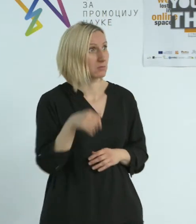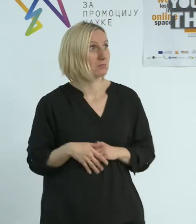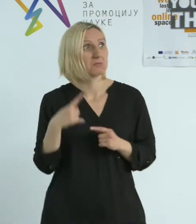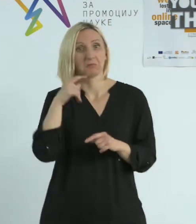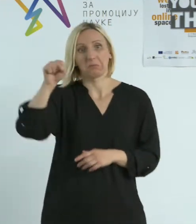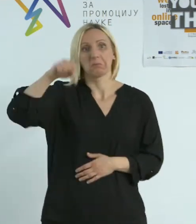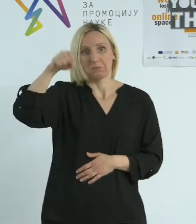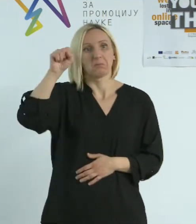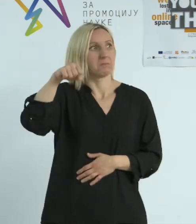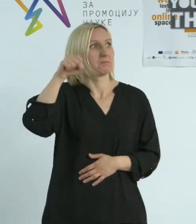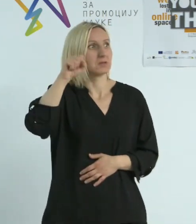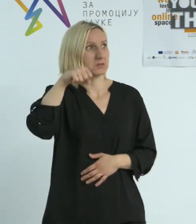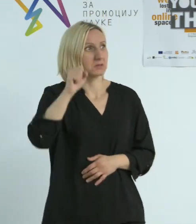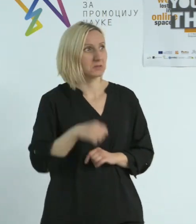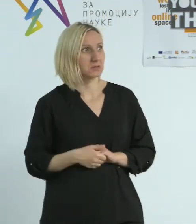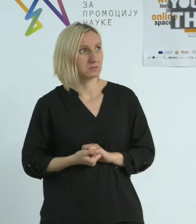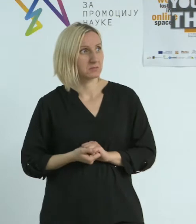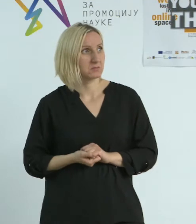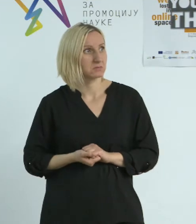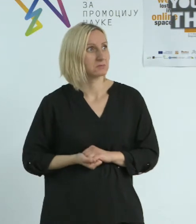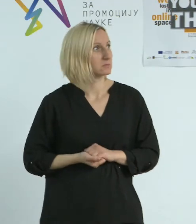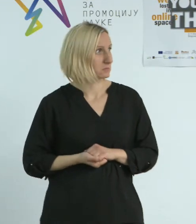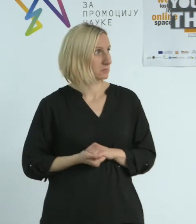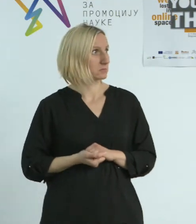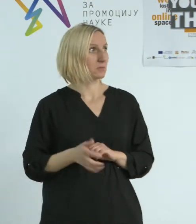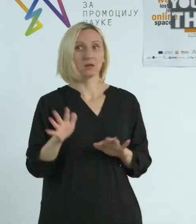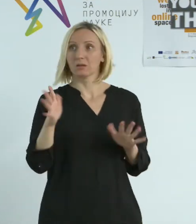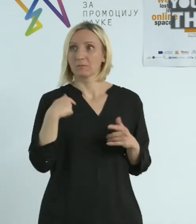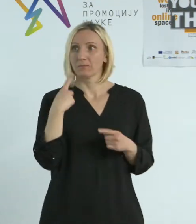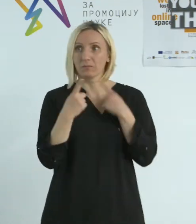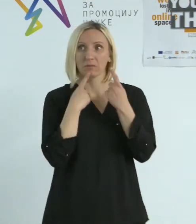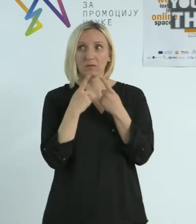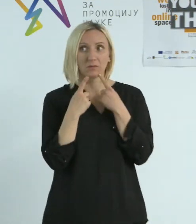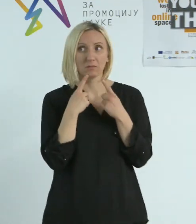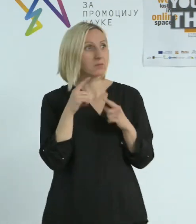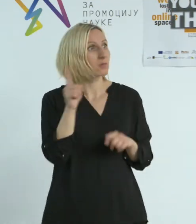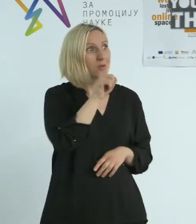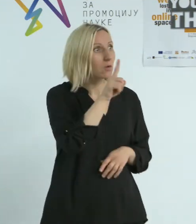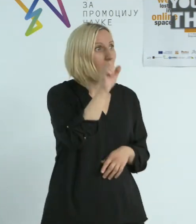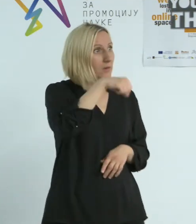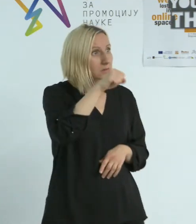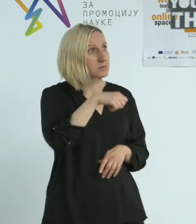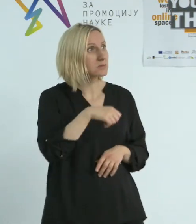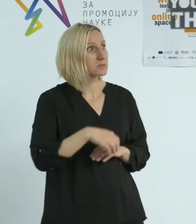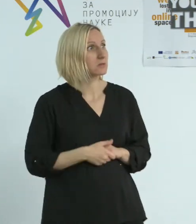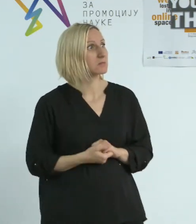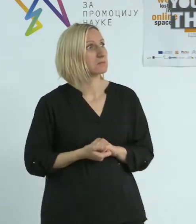has something to think about, to talk about, or comment about that? No?